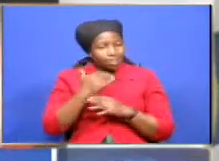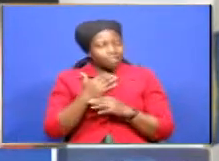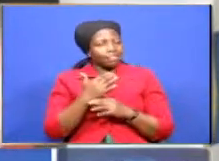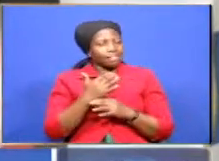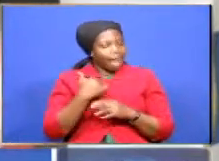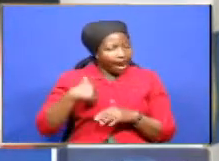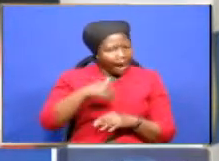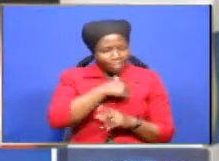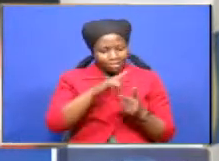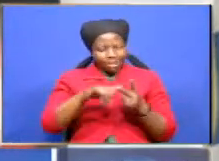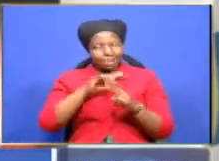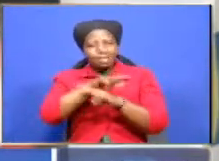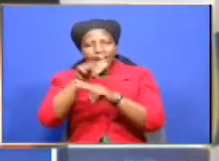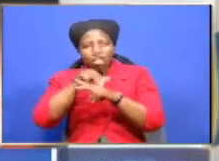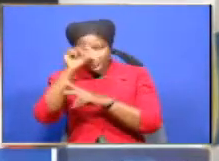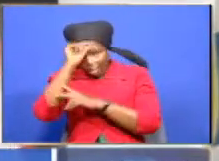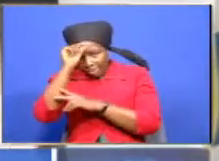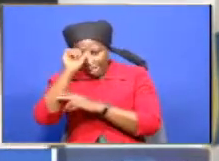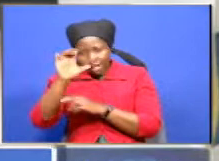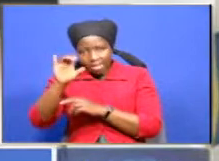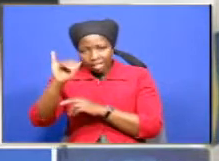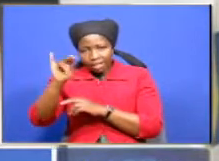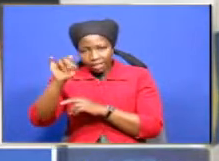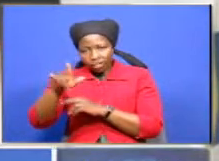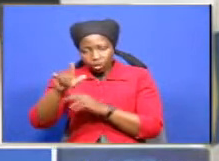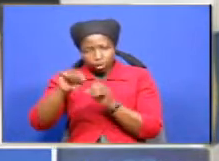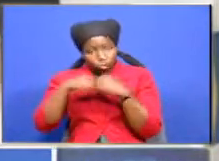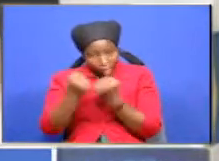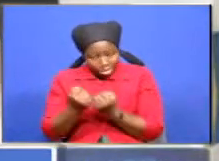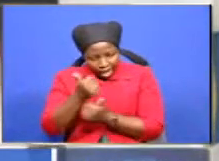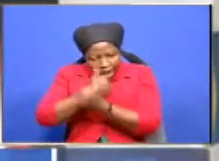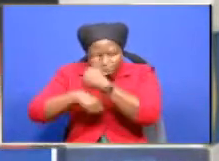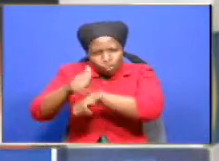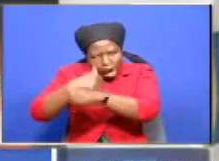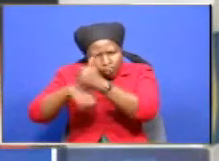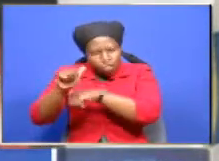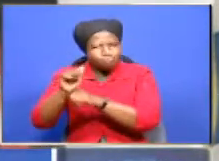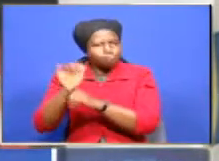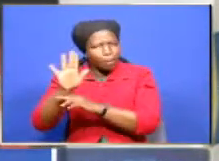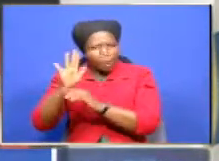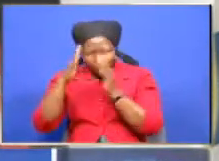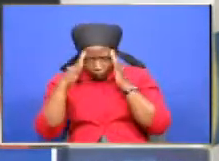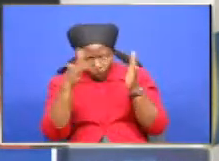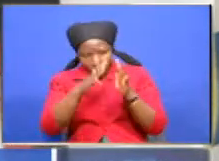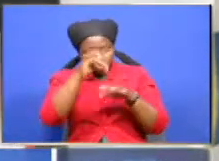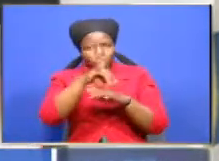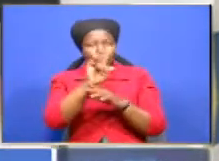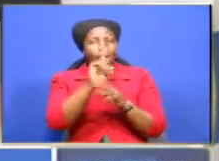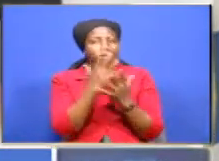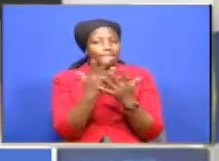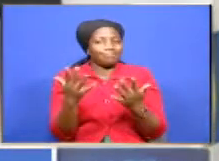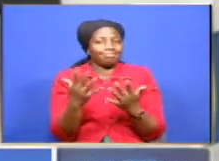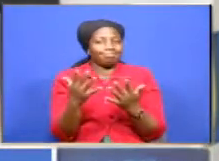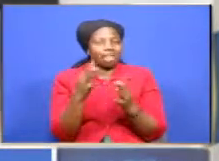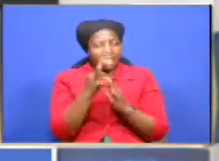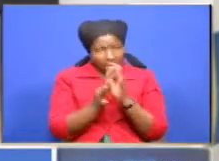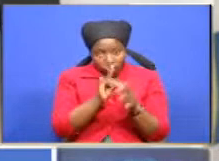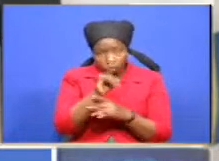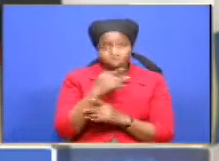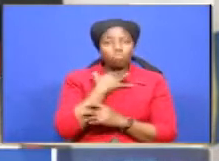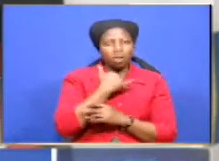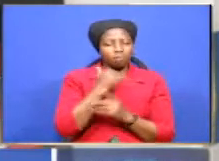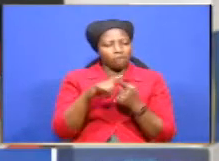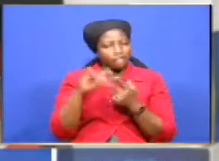government, from civil society, is focusing on one thing. If you want to